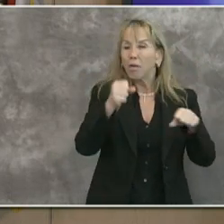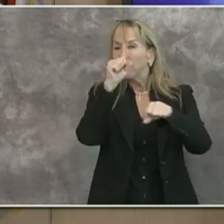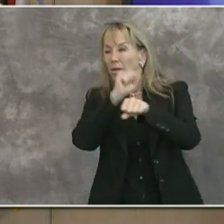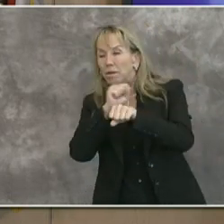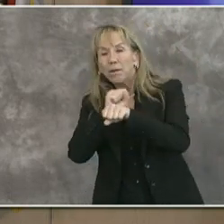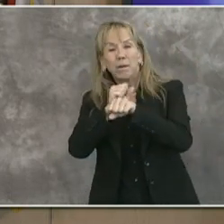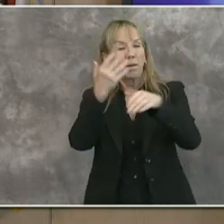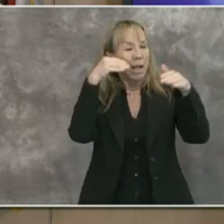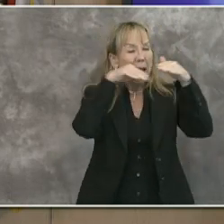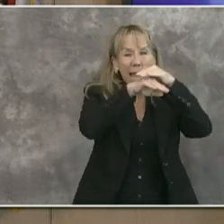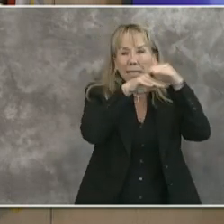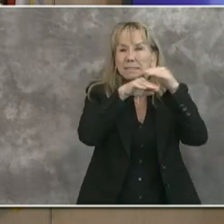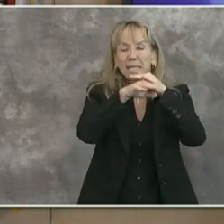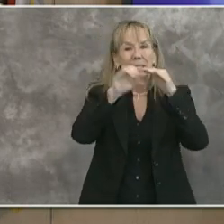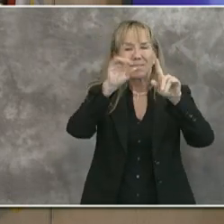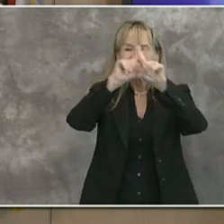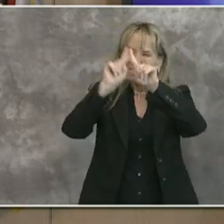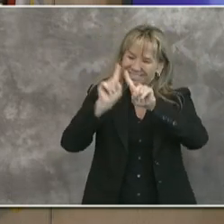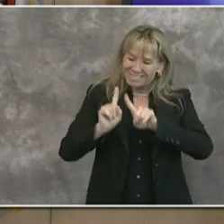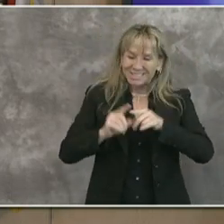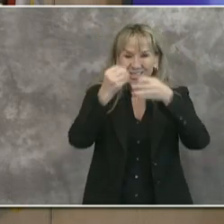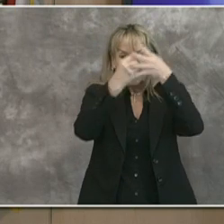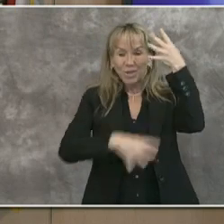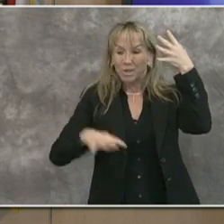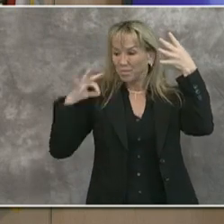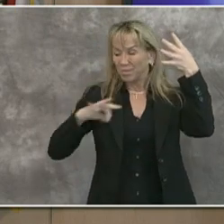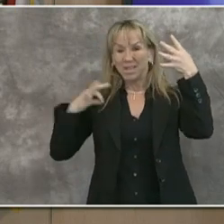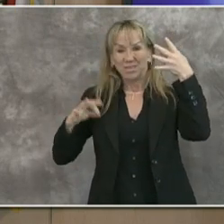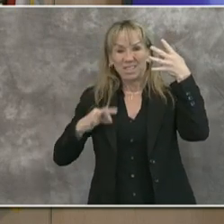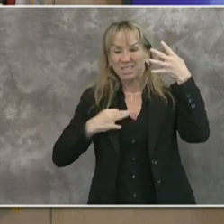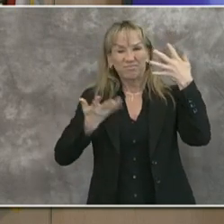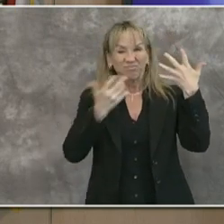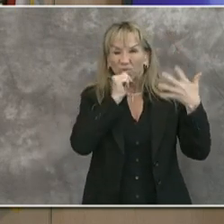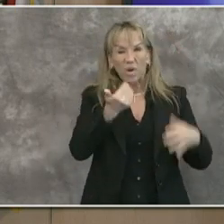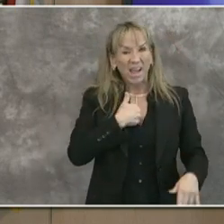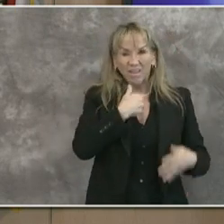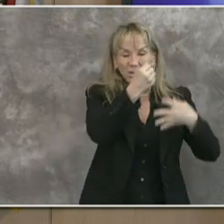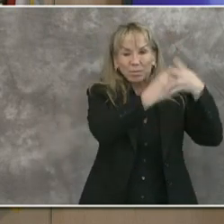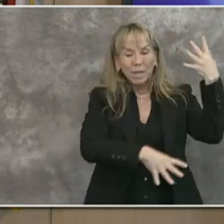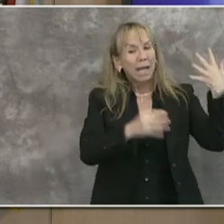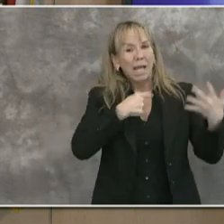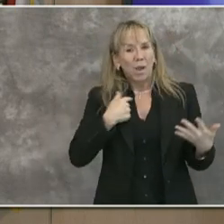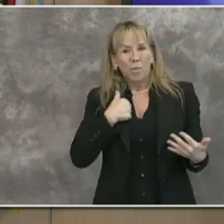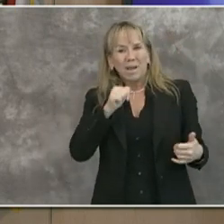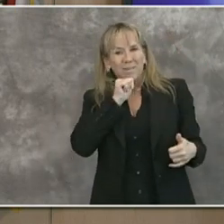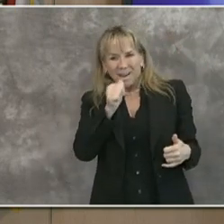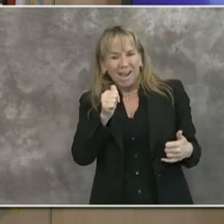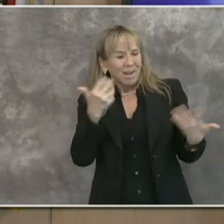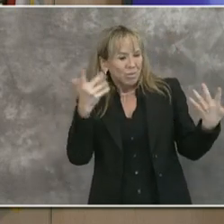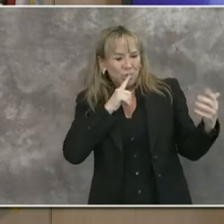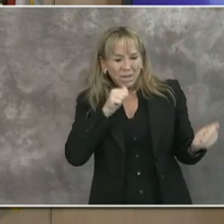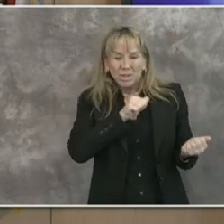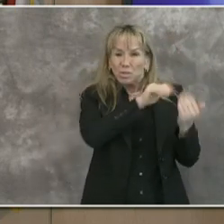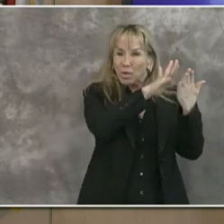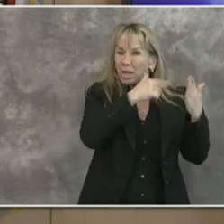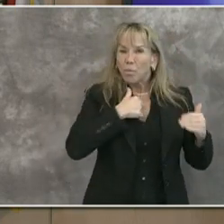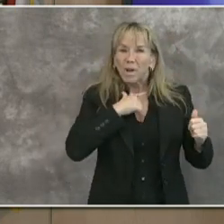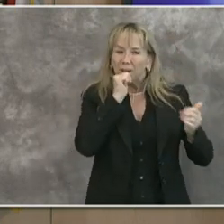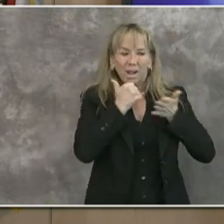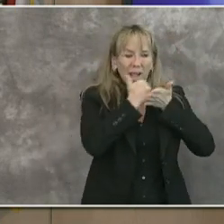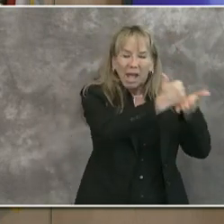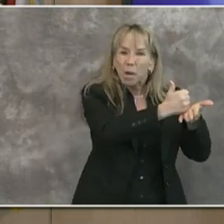to capital, or use of force policies. And for decades, we have failed to address deep-seated wounds. We have failed to uplift